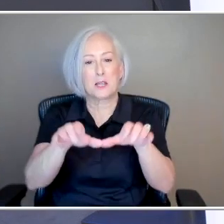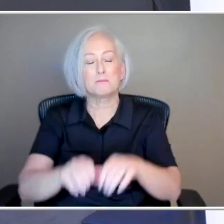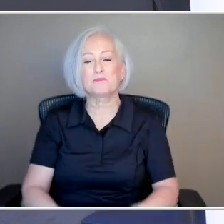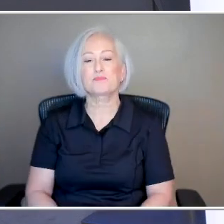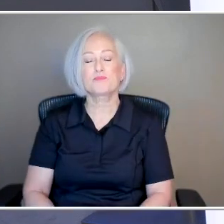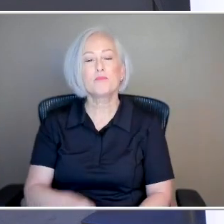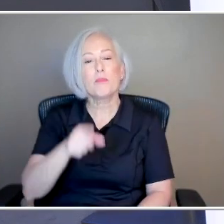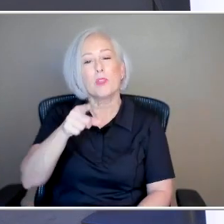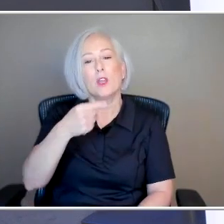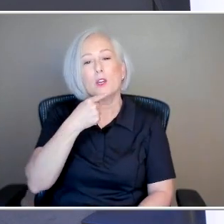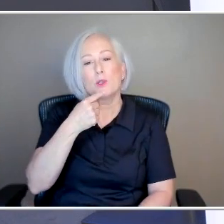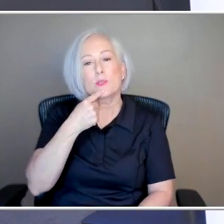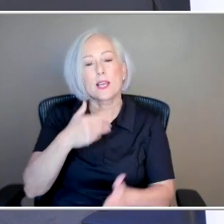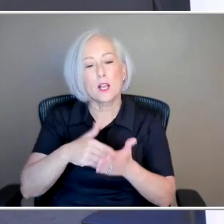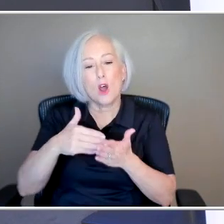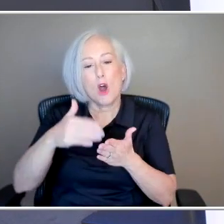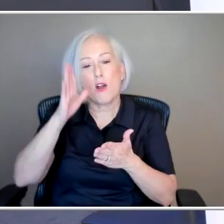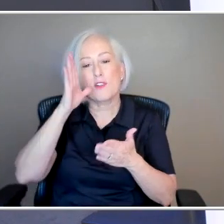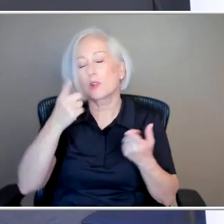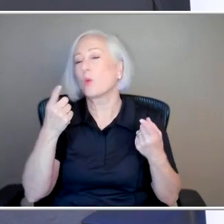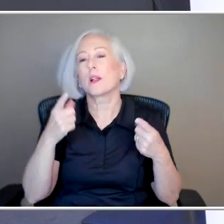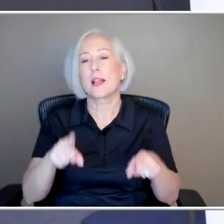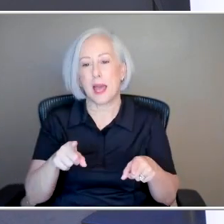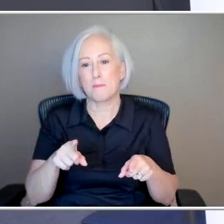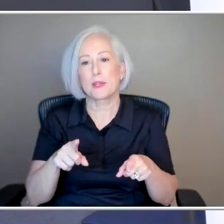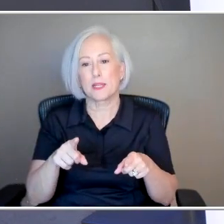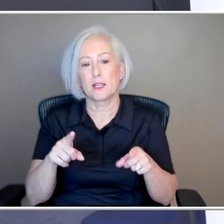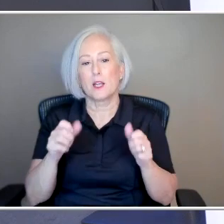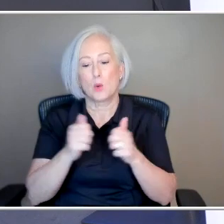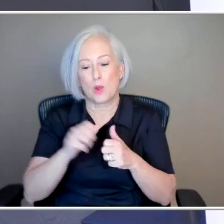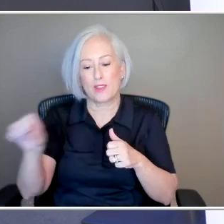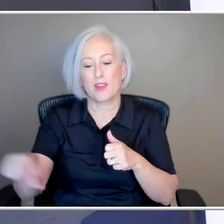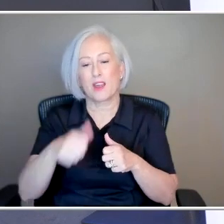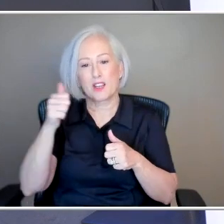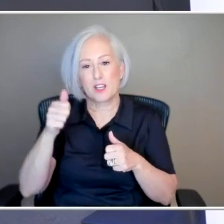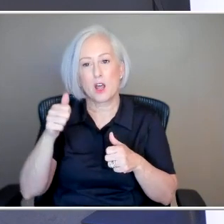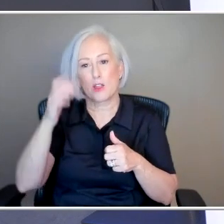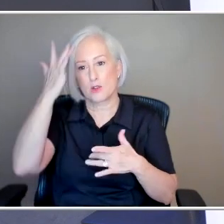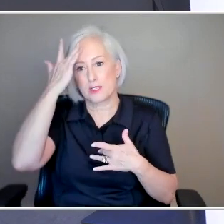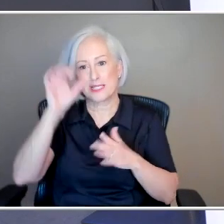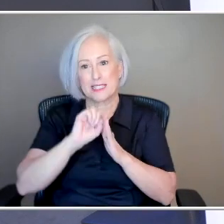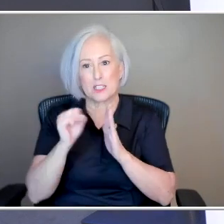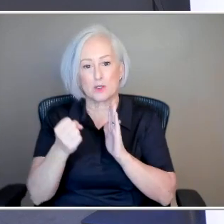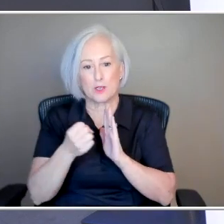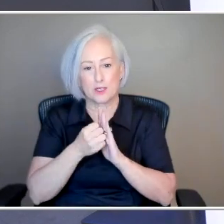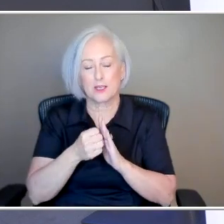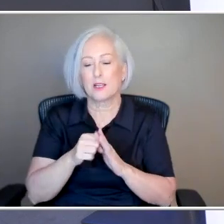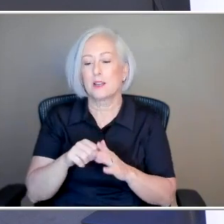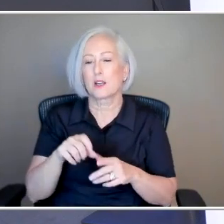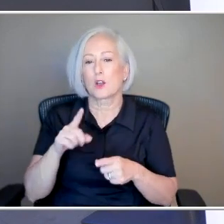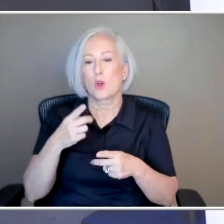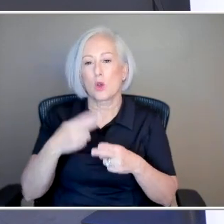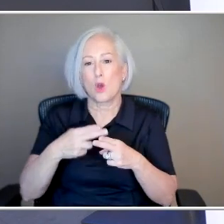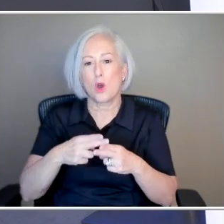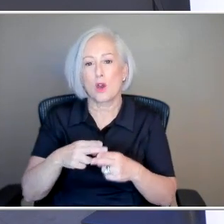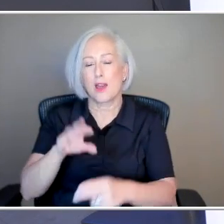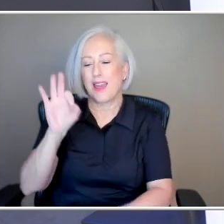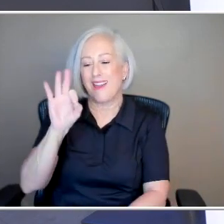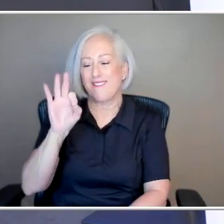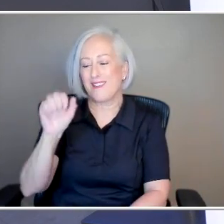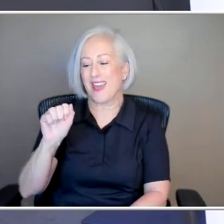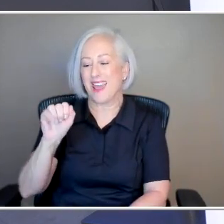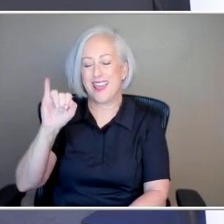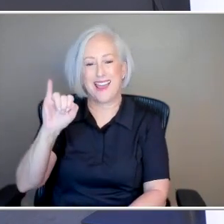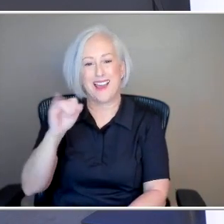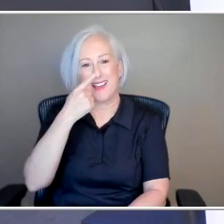will often occur alongside another condition, something called FAI. Yes. What is FAI? I'm going to let you do the honors. Yeah,